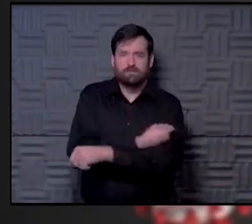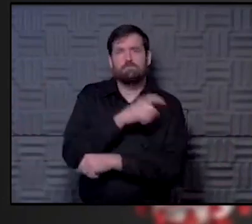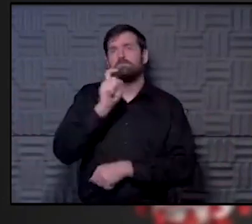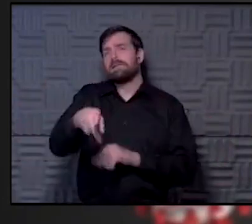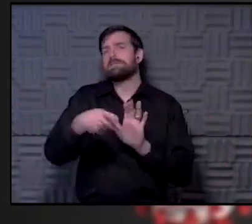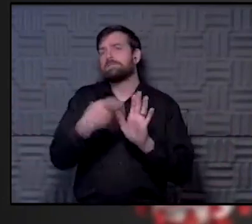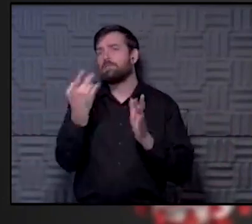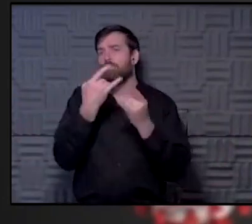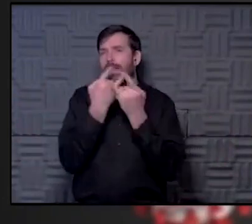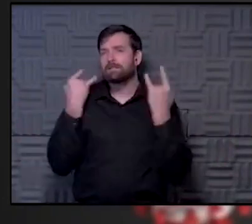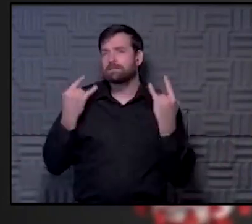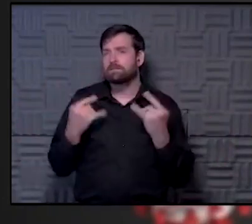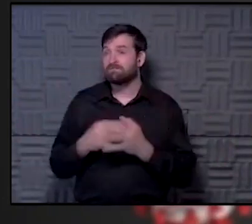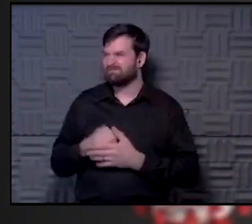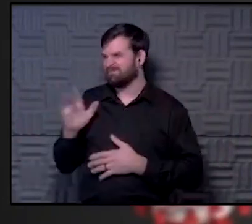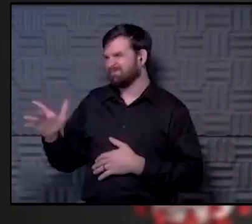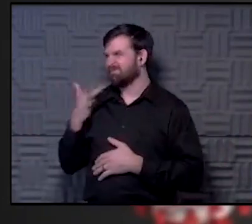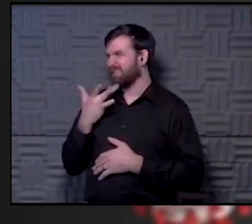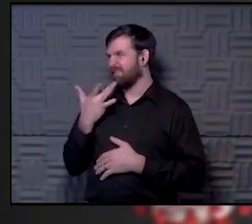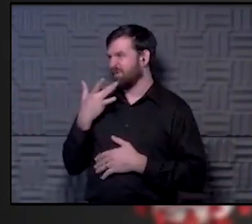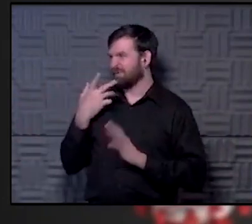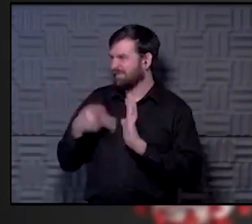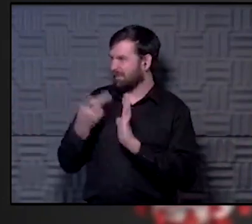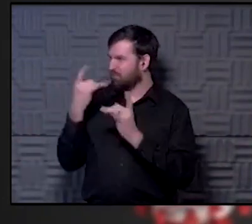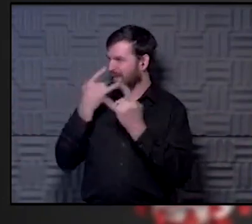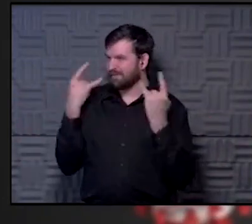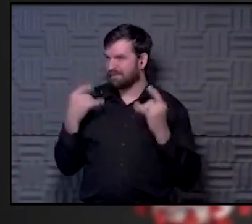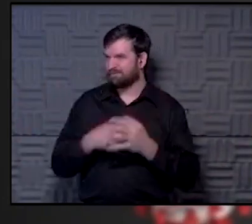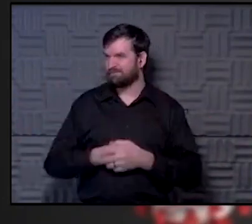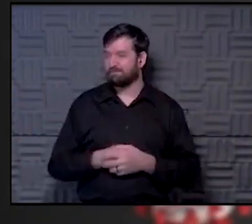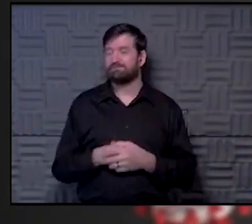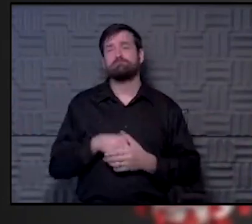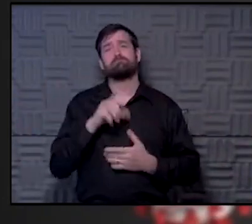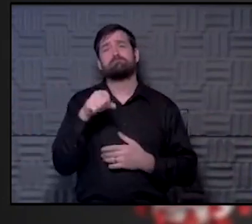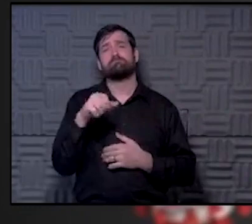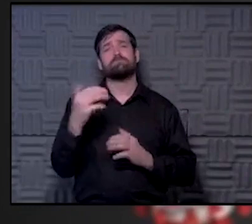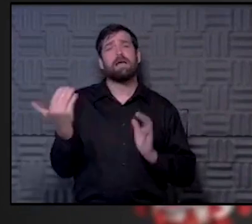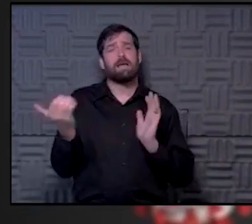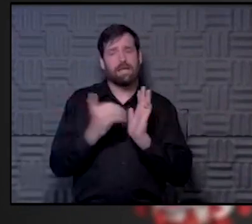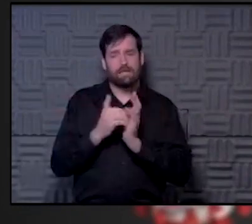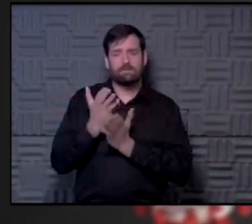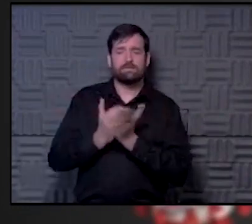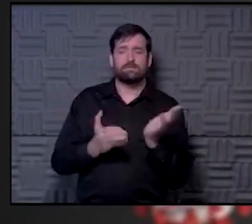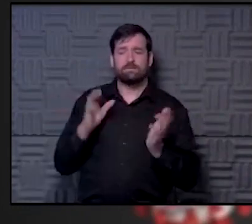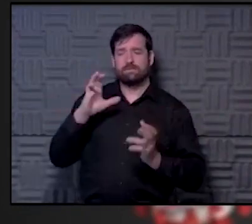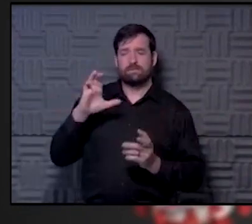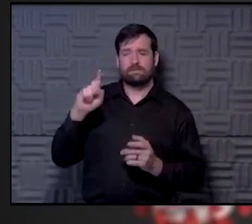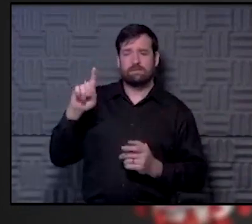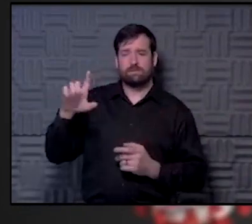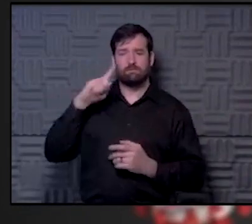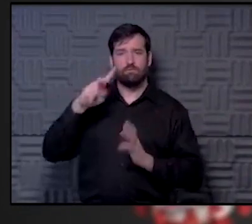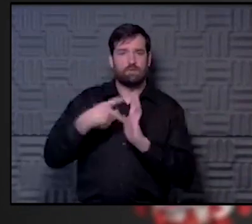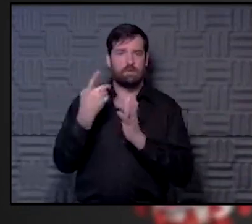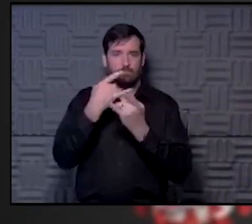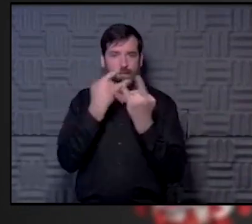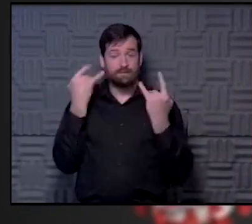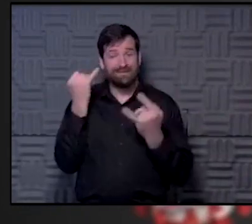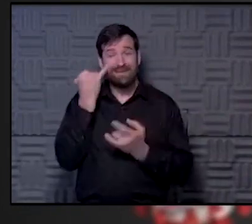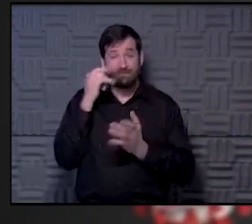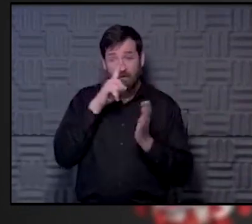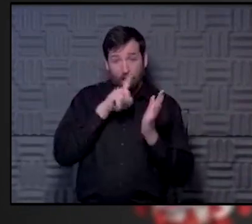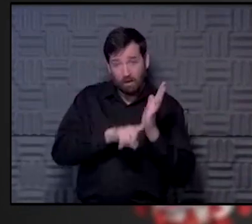mask? Dana, your favorite double masking topic? Yeah. Again, there is some CDC guidance for double masking, but if you look at that guidance,